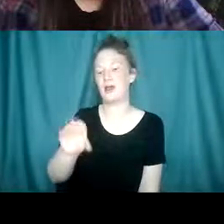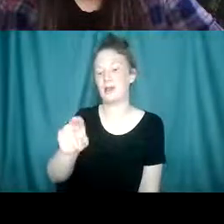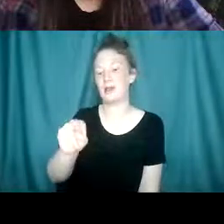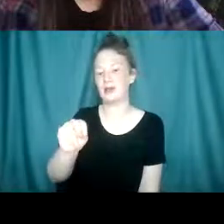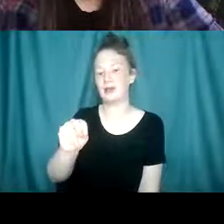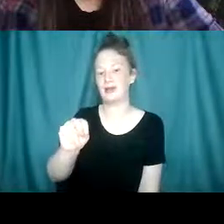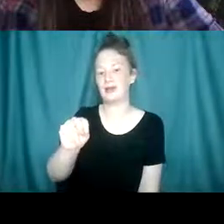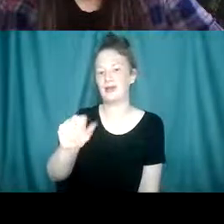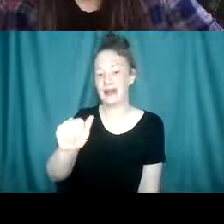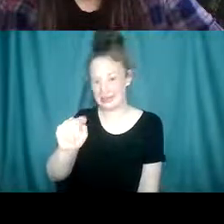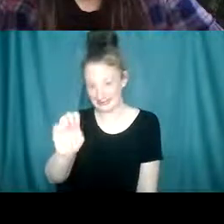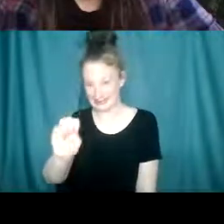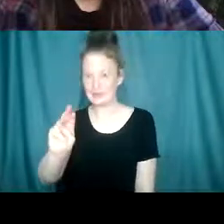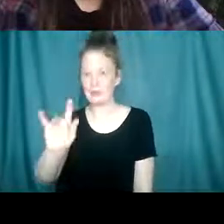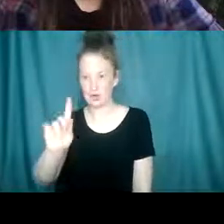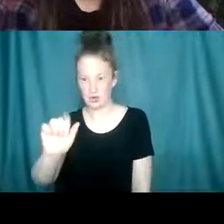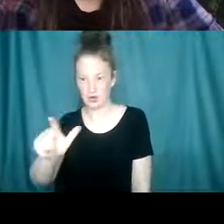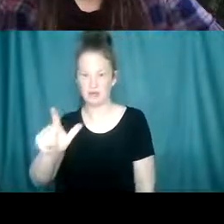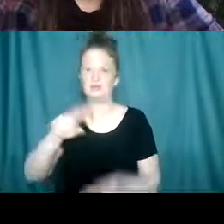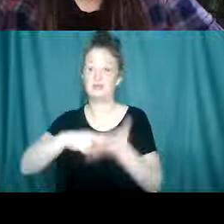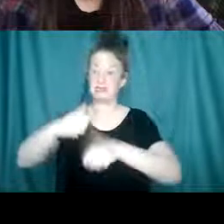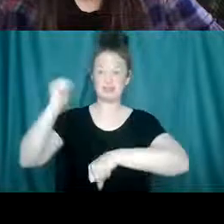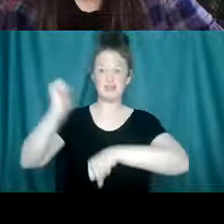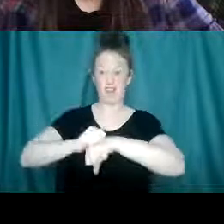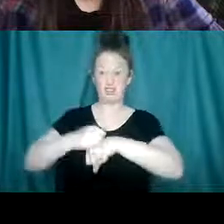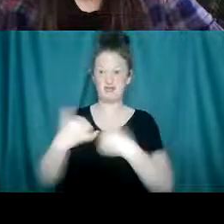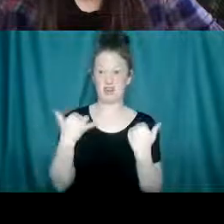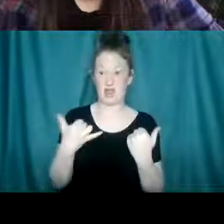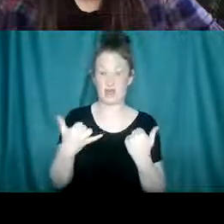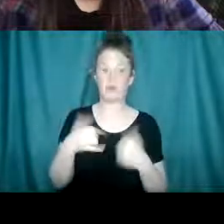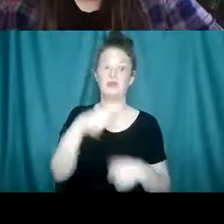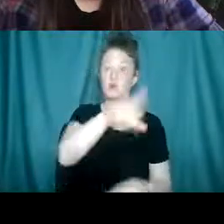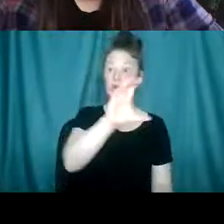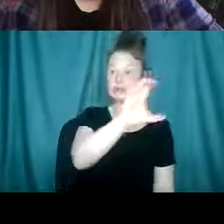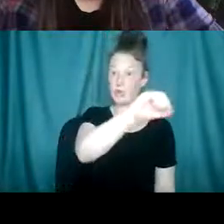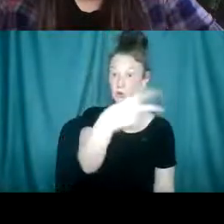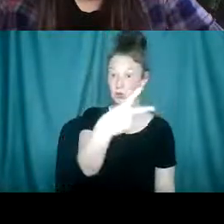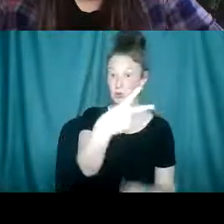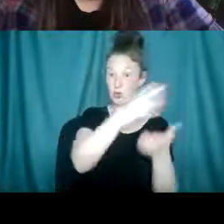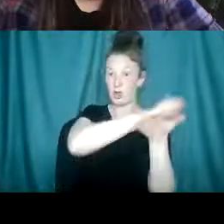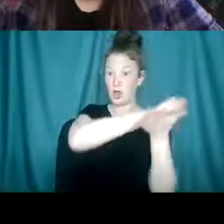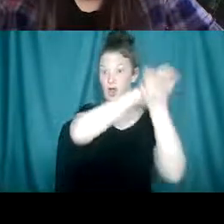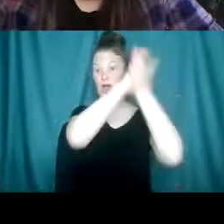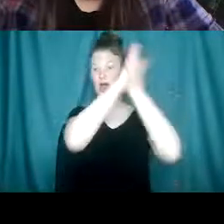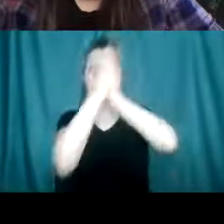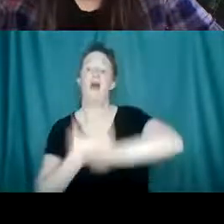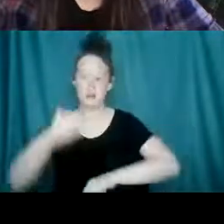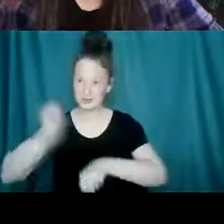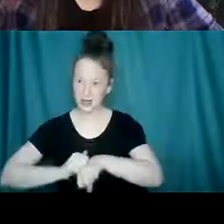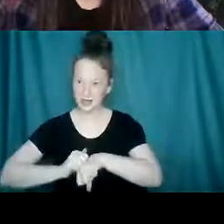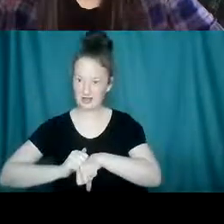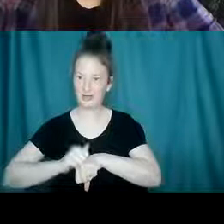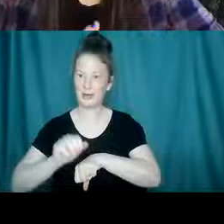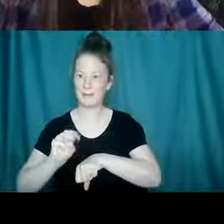solid. So now that we turn carbon dioxide, which is a gas, into something that's a solid, it's a